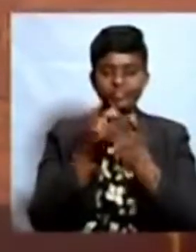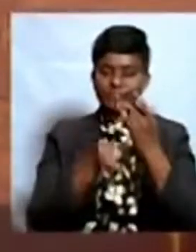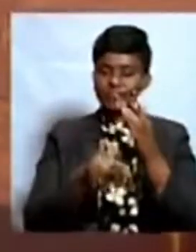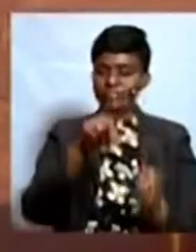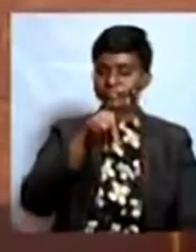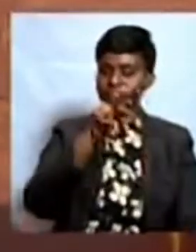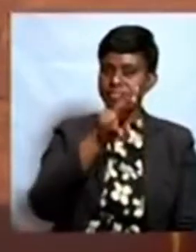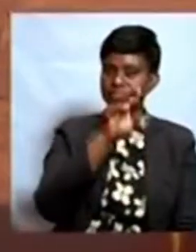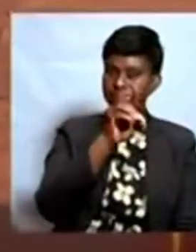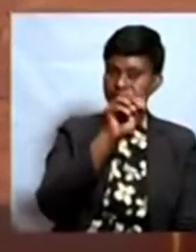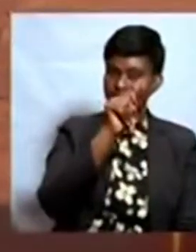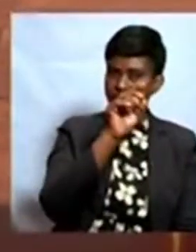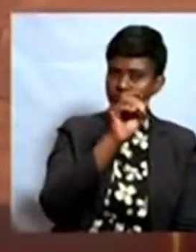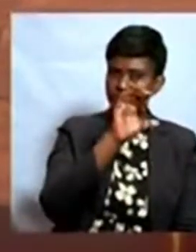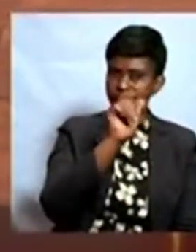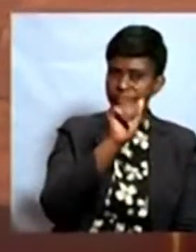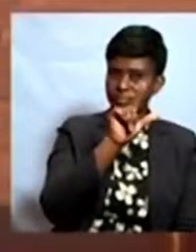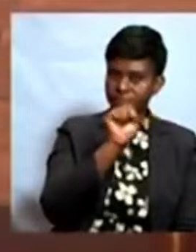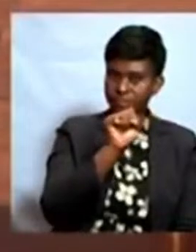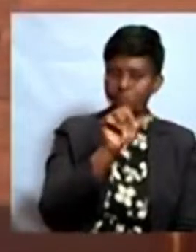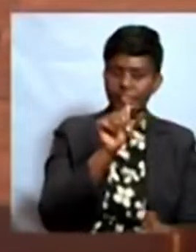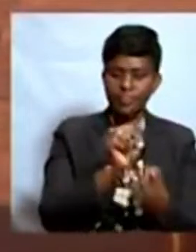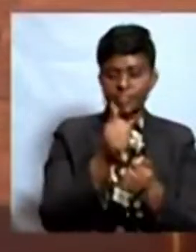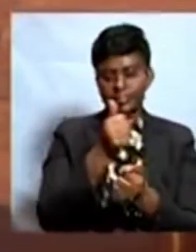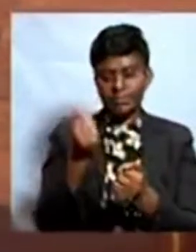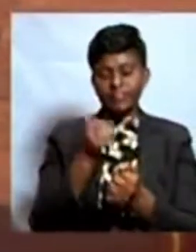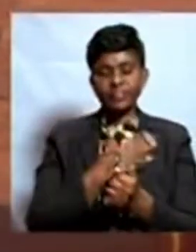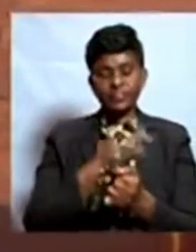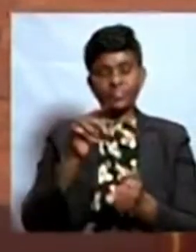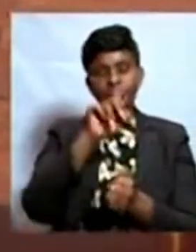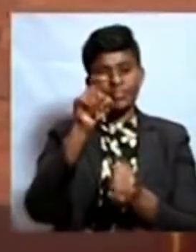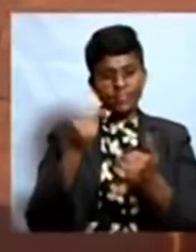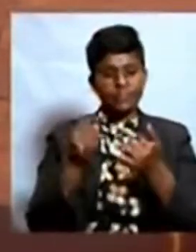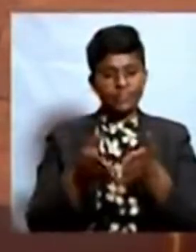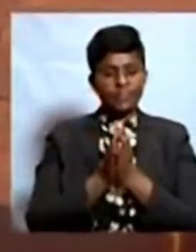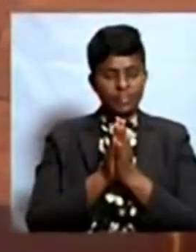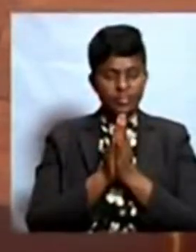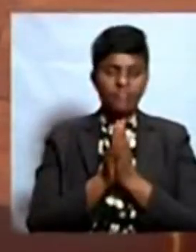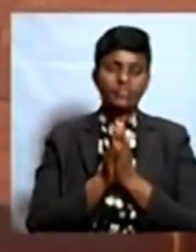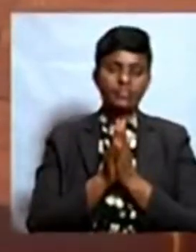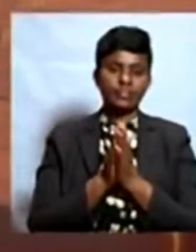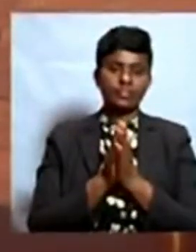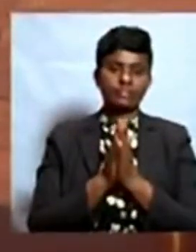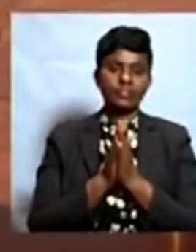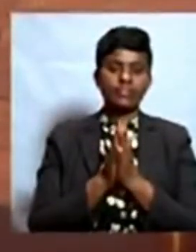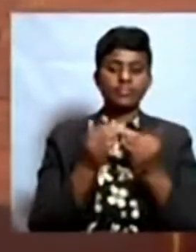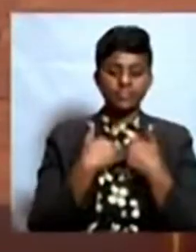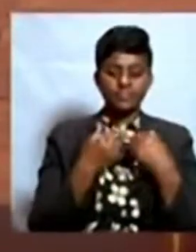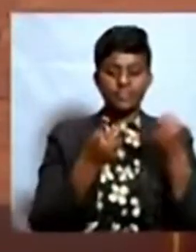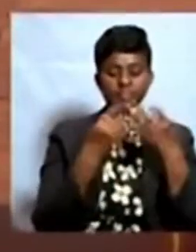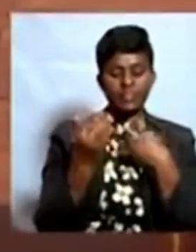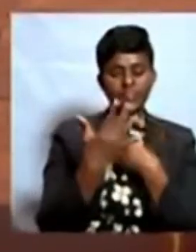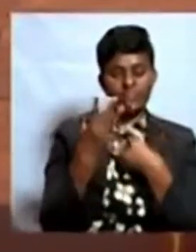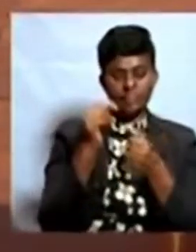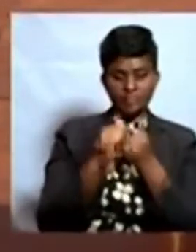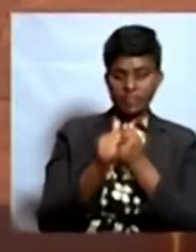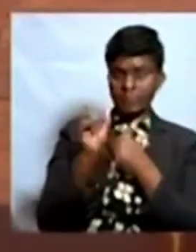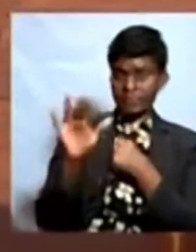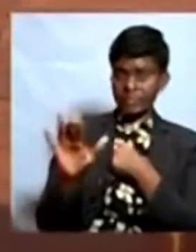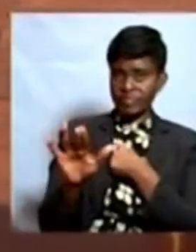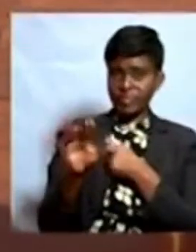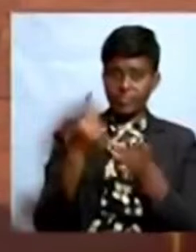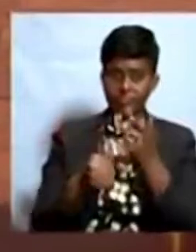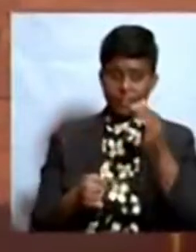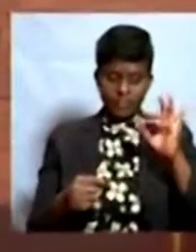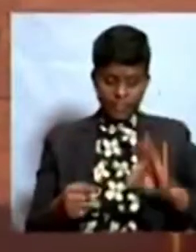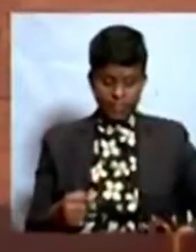protocols and conventions. Now the question I wanted to ask you was, there are many protocols that are there.